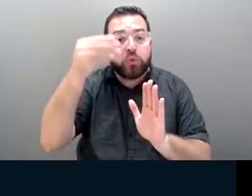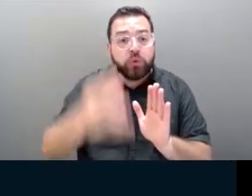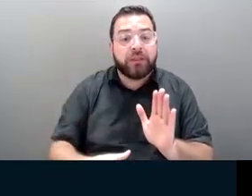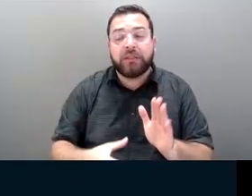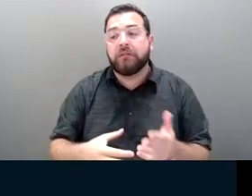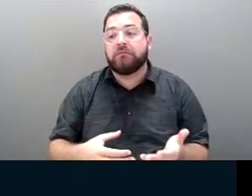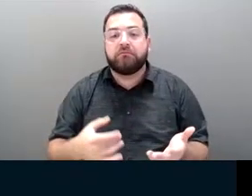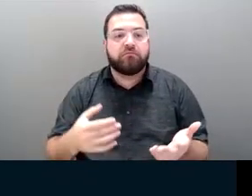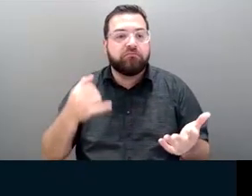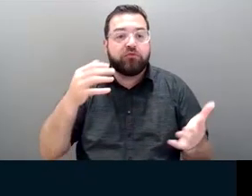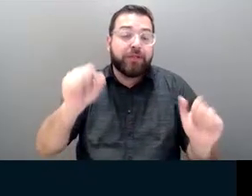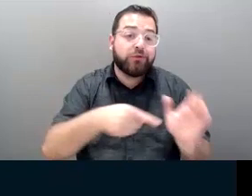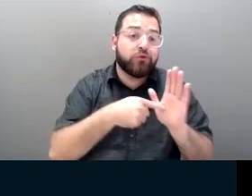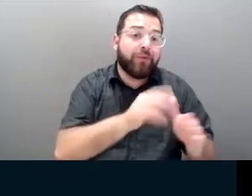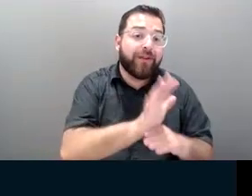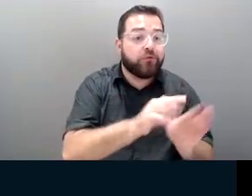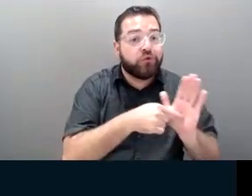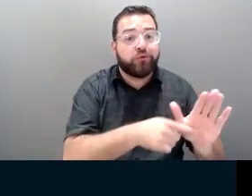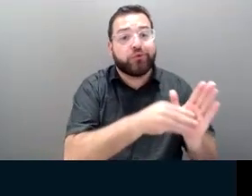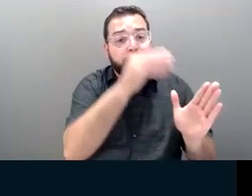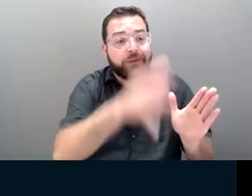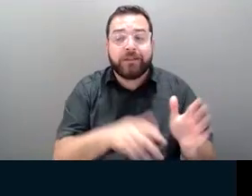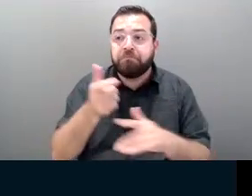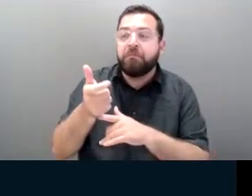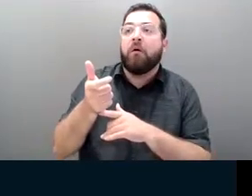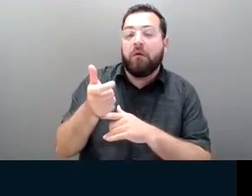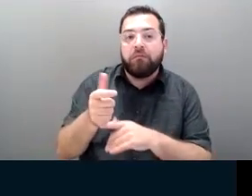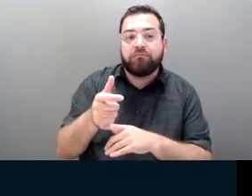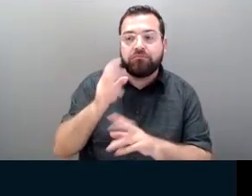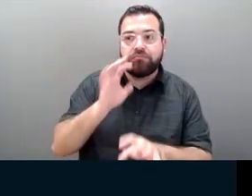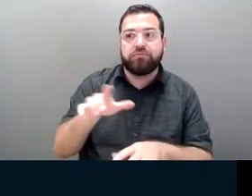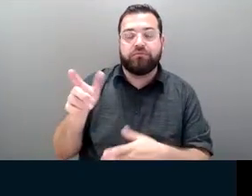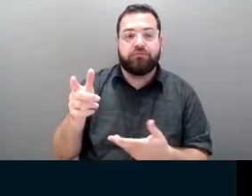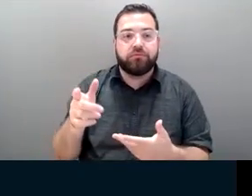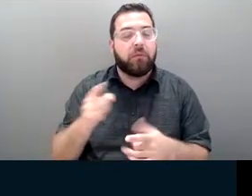video. It's just a really, really nice kind of